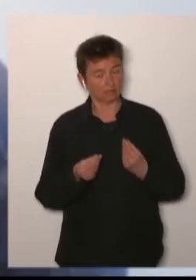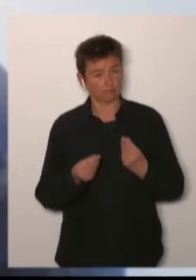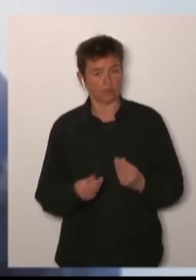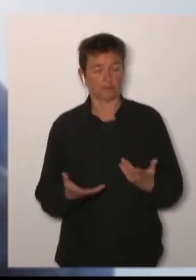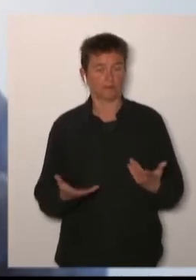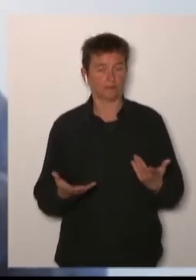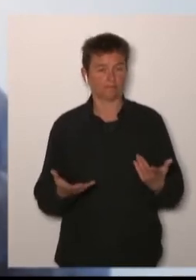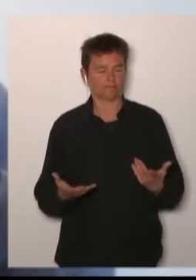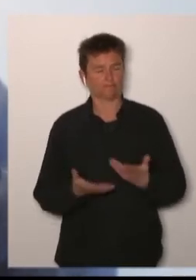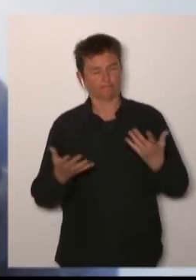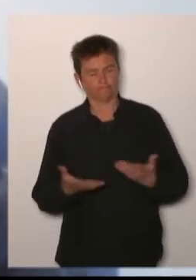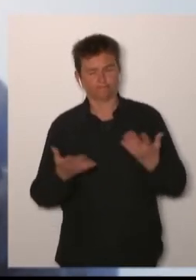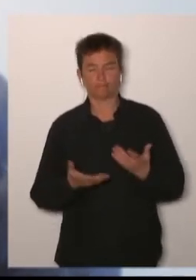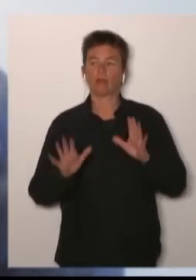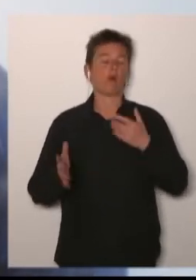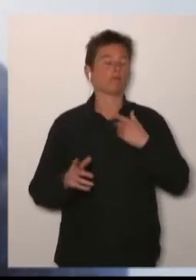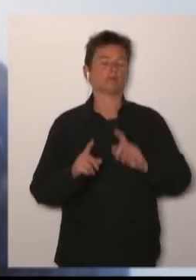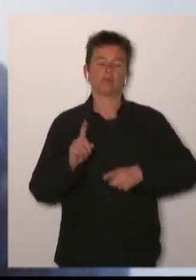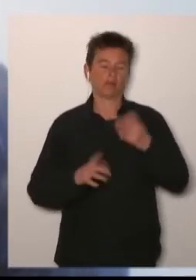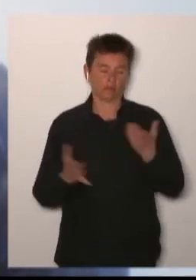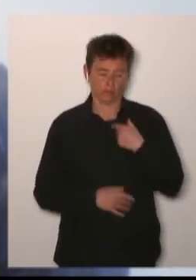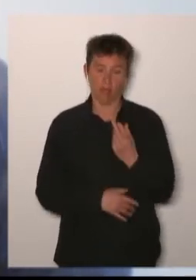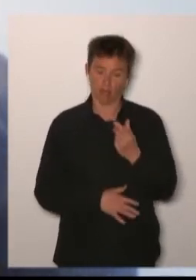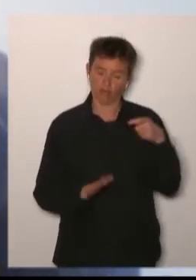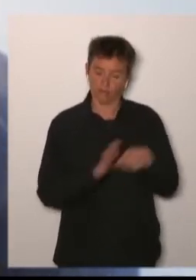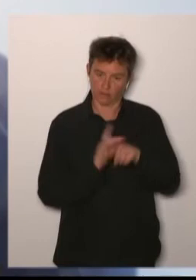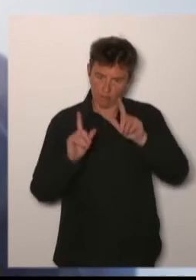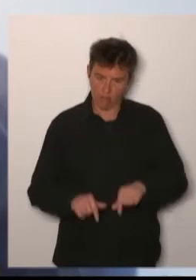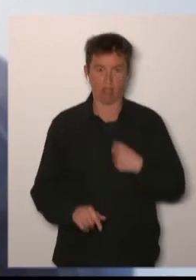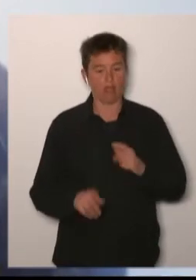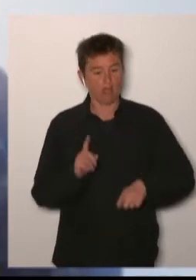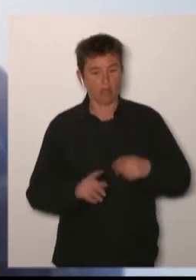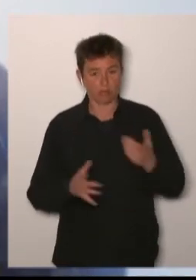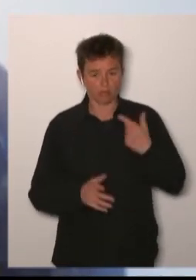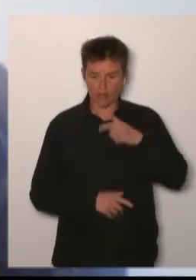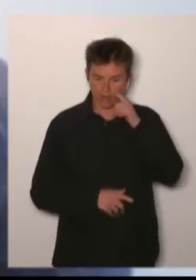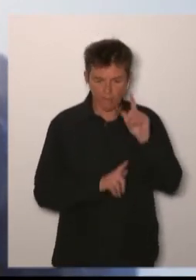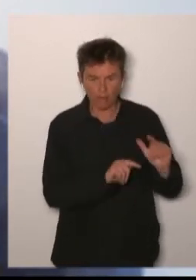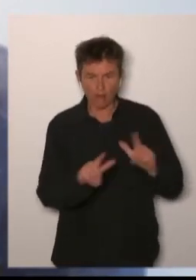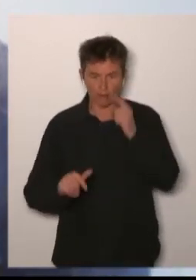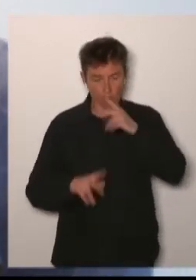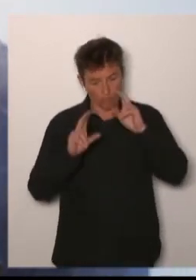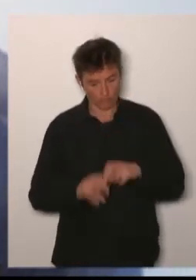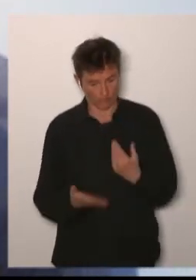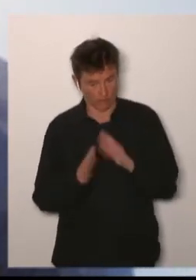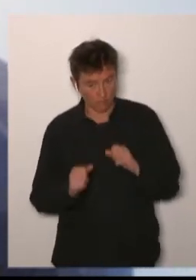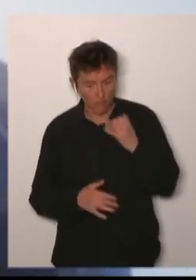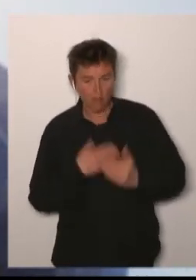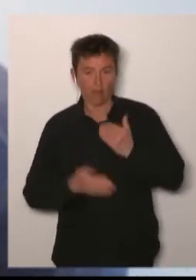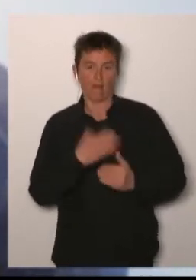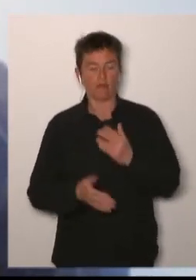that all the research activities, you know, through all the different streams, you know, whether that's public